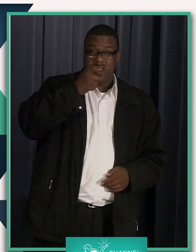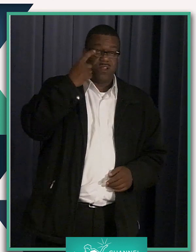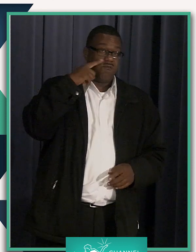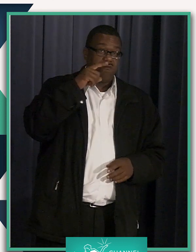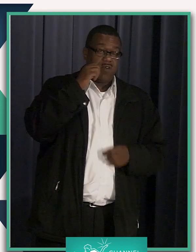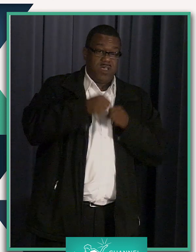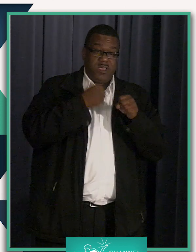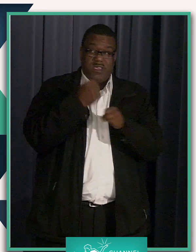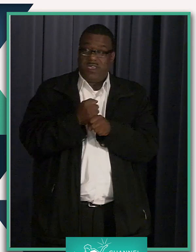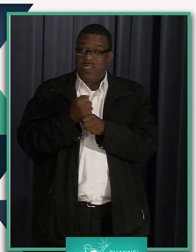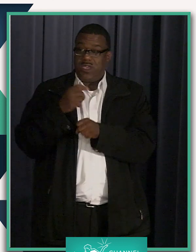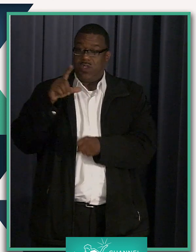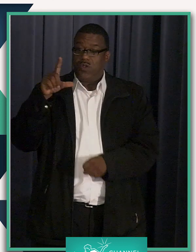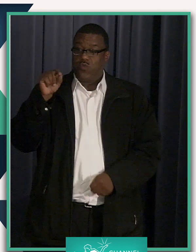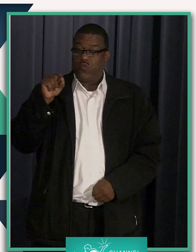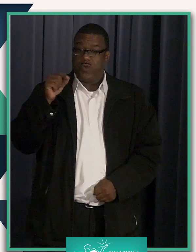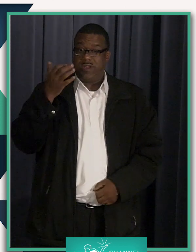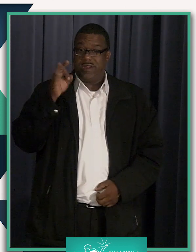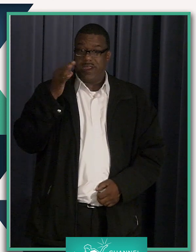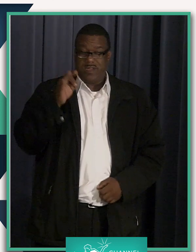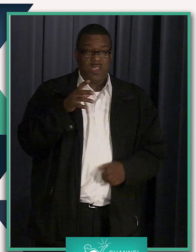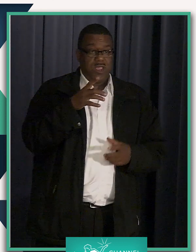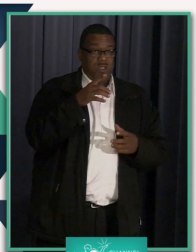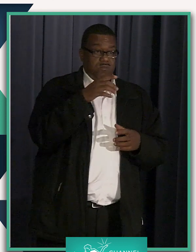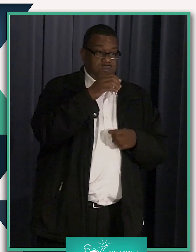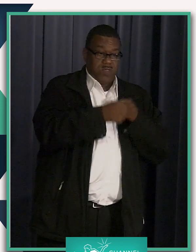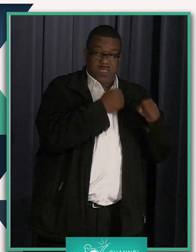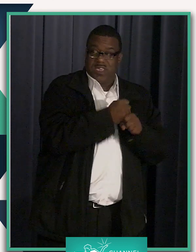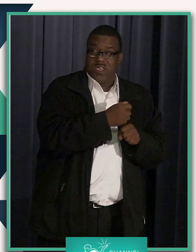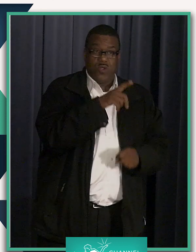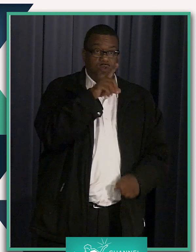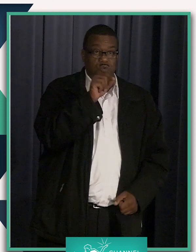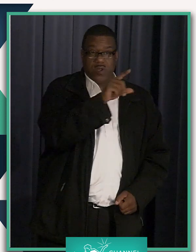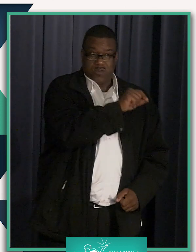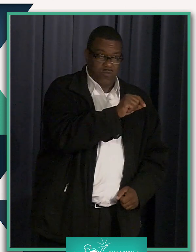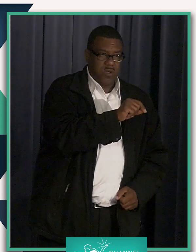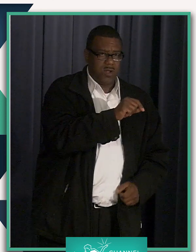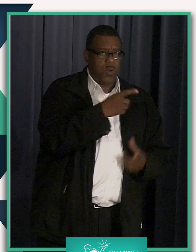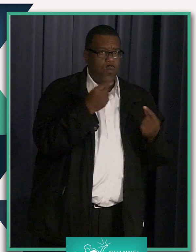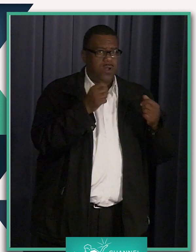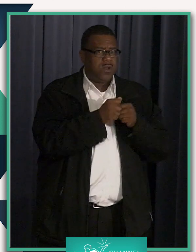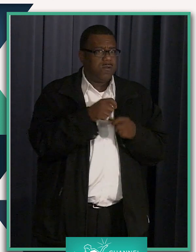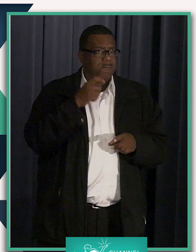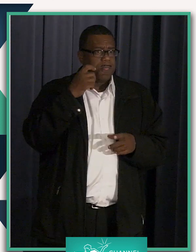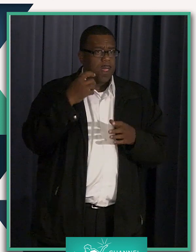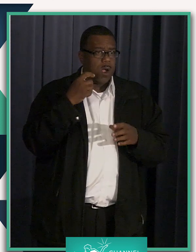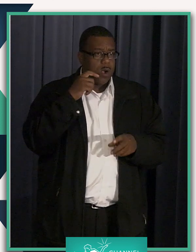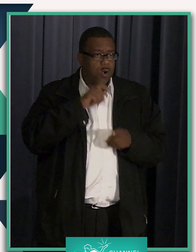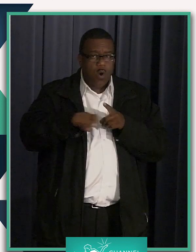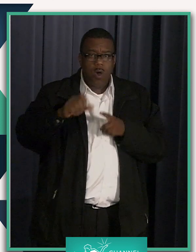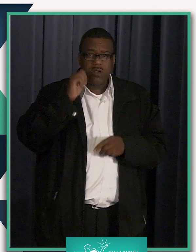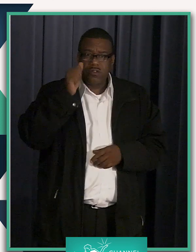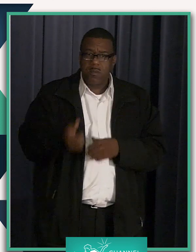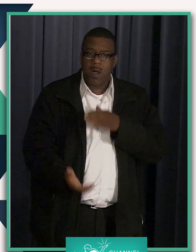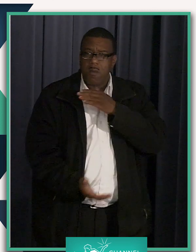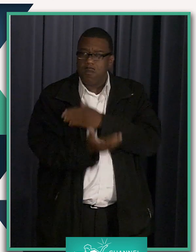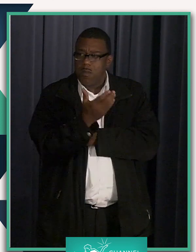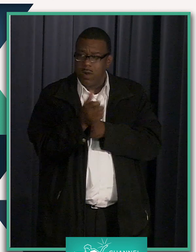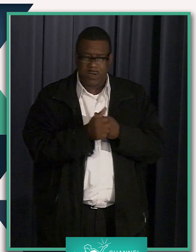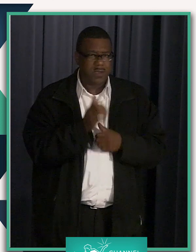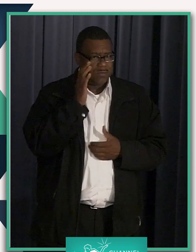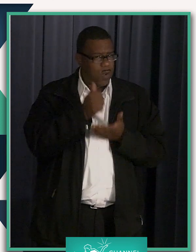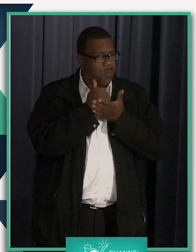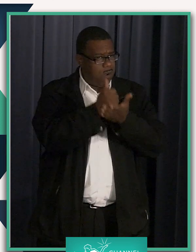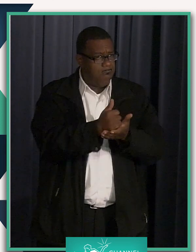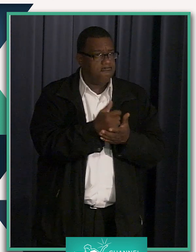or 20, call them in the morning. Get your appointment schedule. They'll help you. You're not in any trouble for not